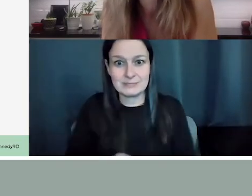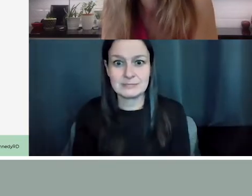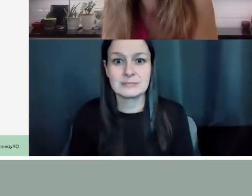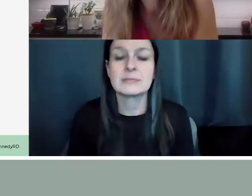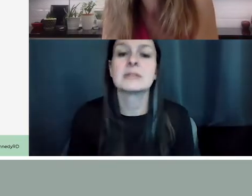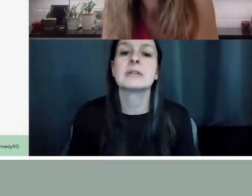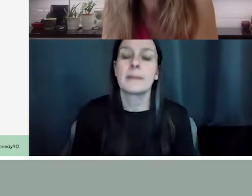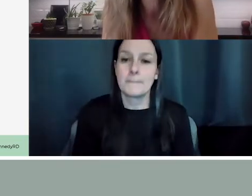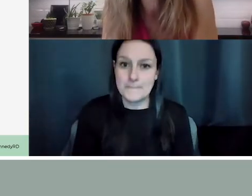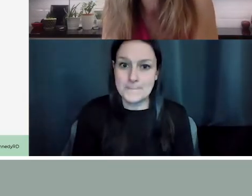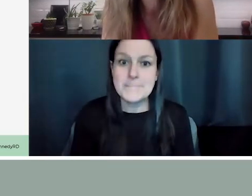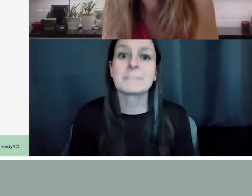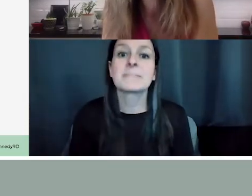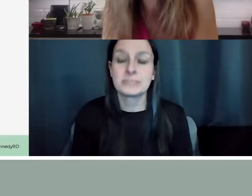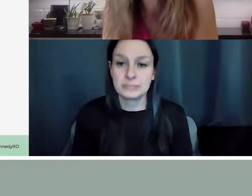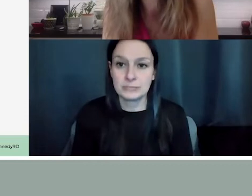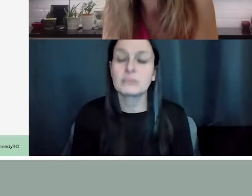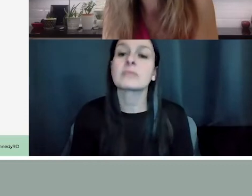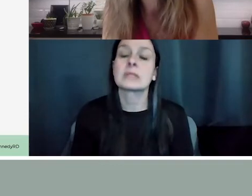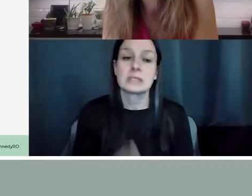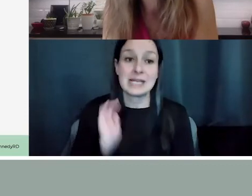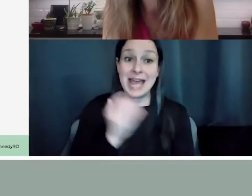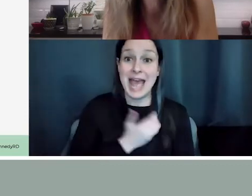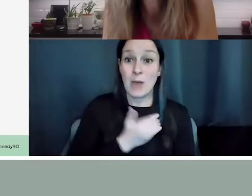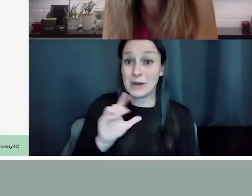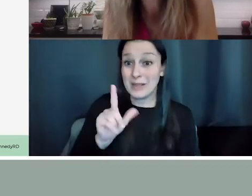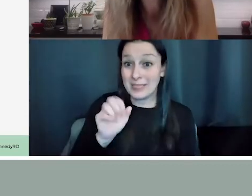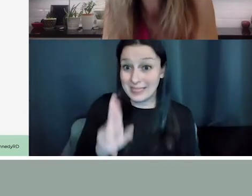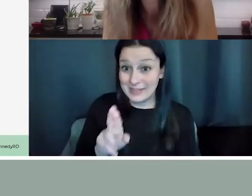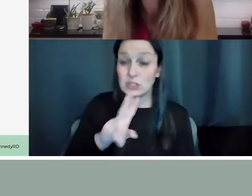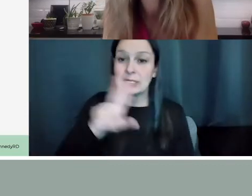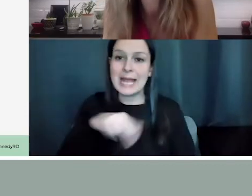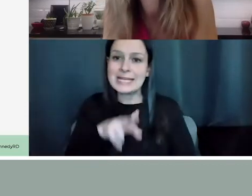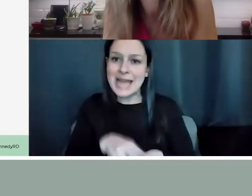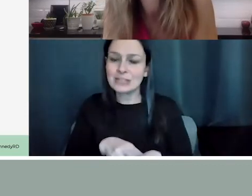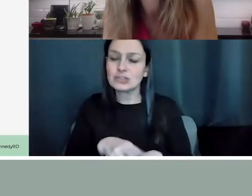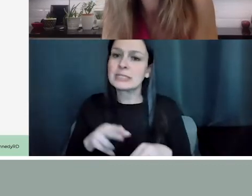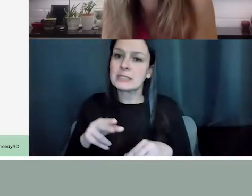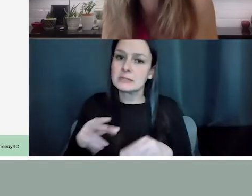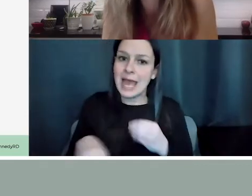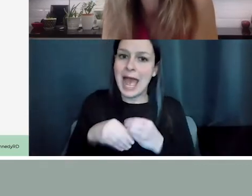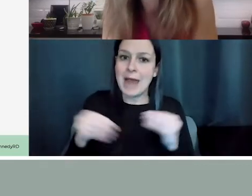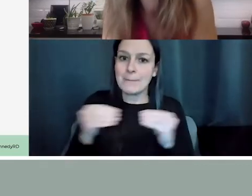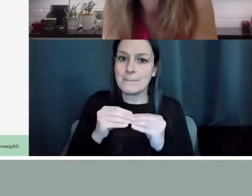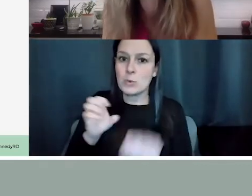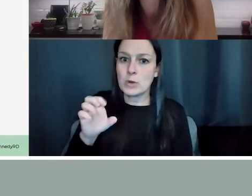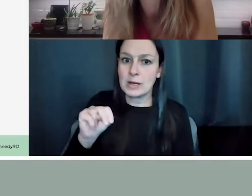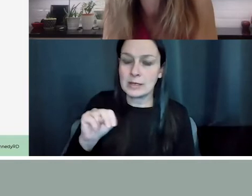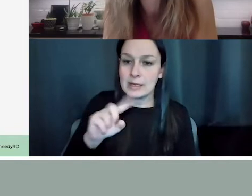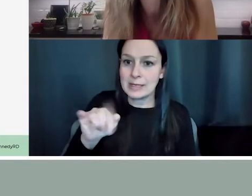second can actually help our liver to naturally turn on more enzymes involved in